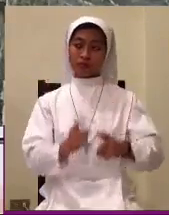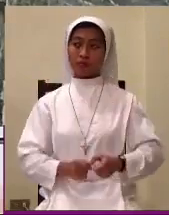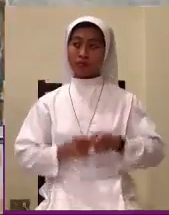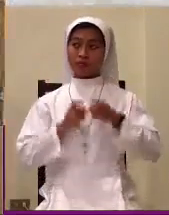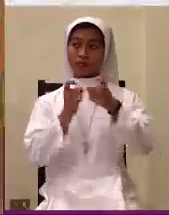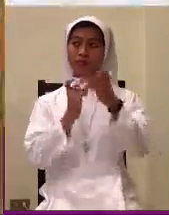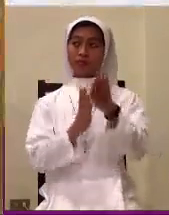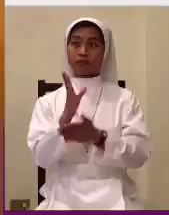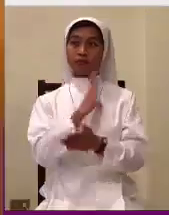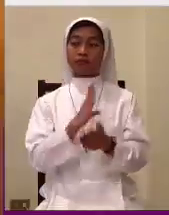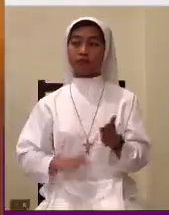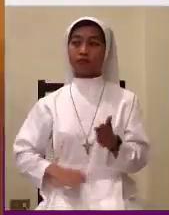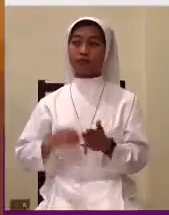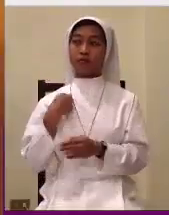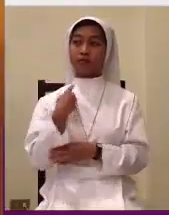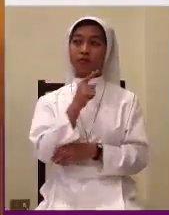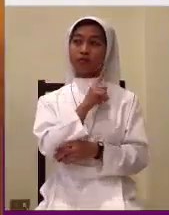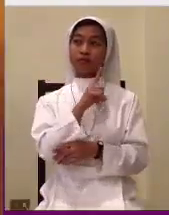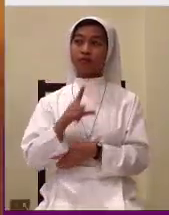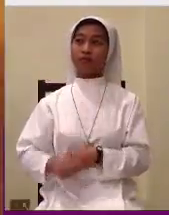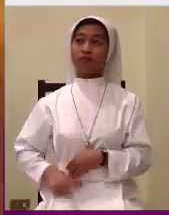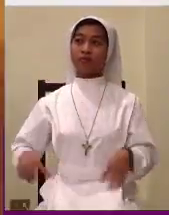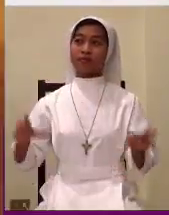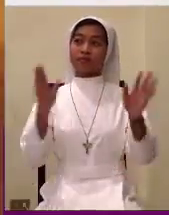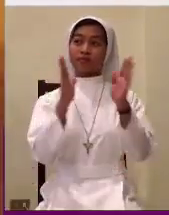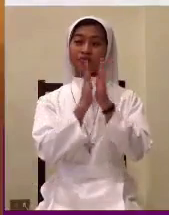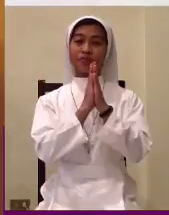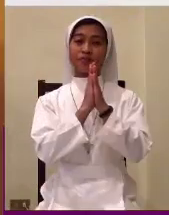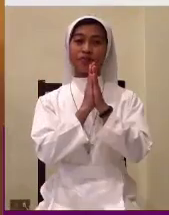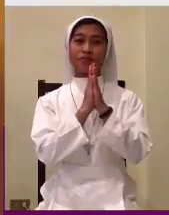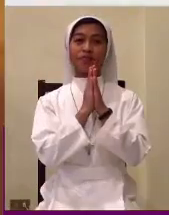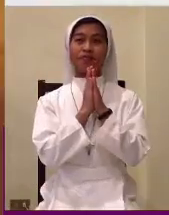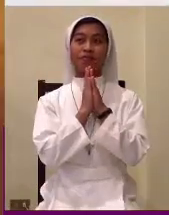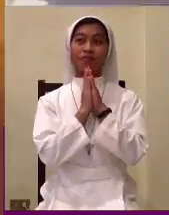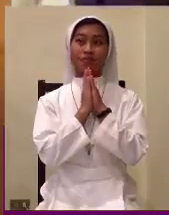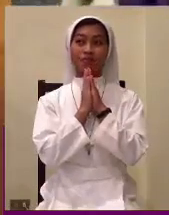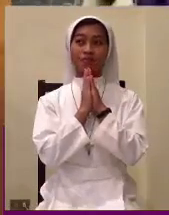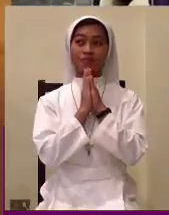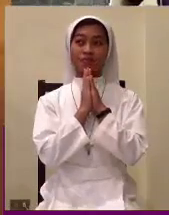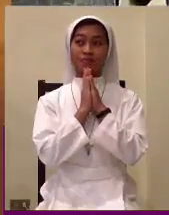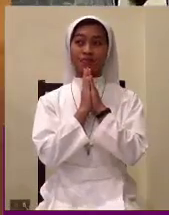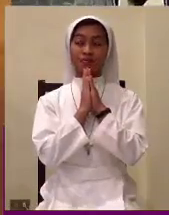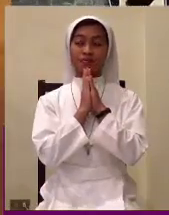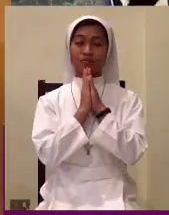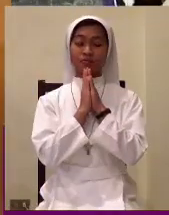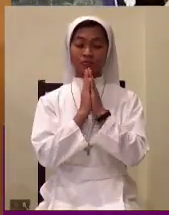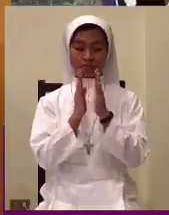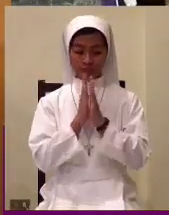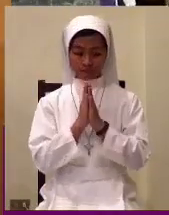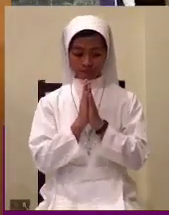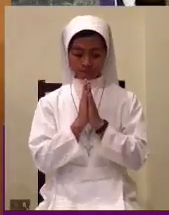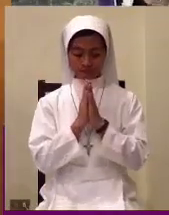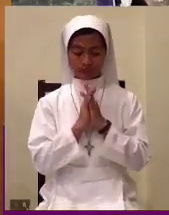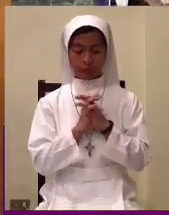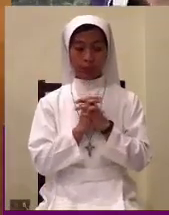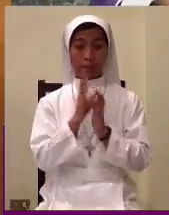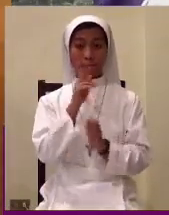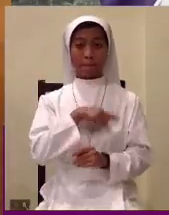through Christ our Lord. Amen. Oratio imperata. Please